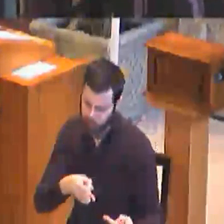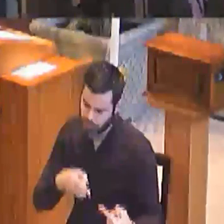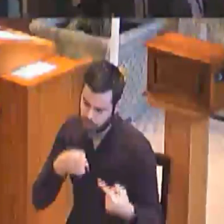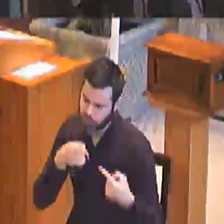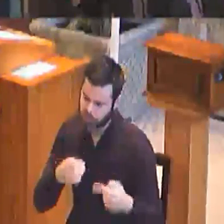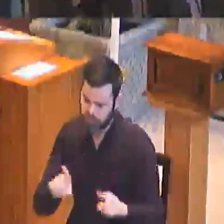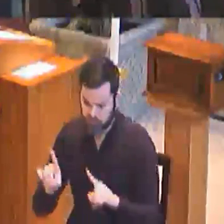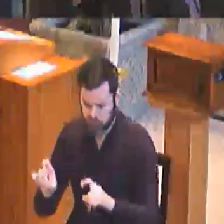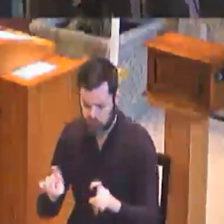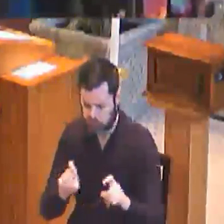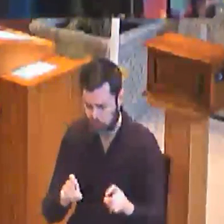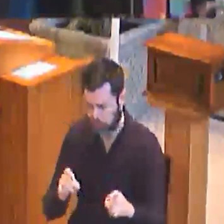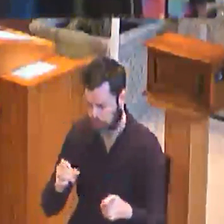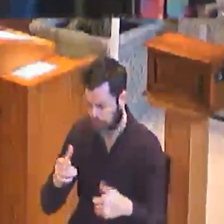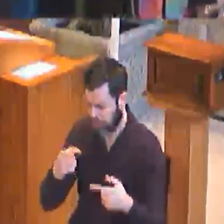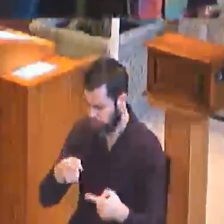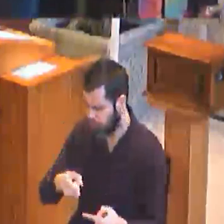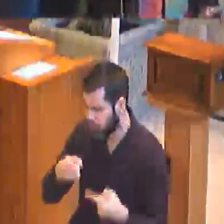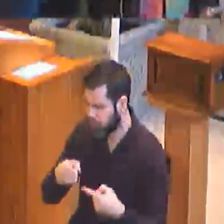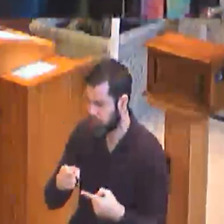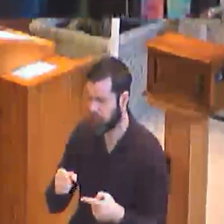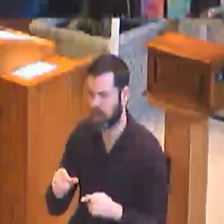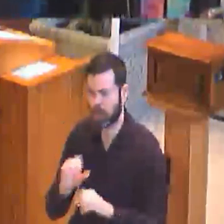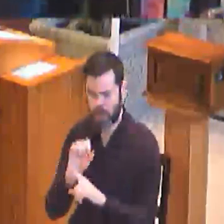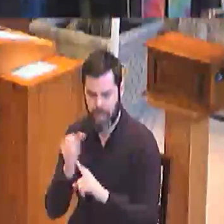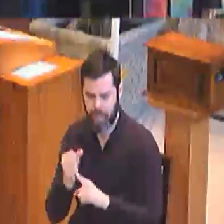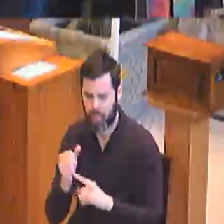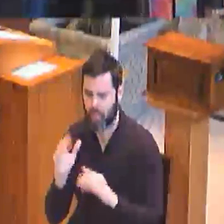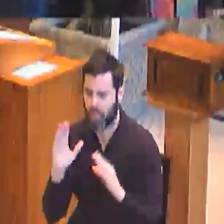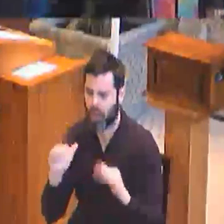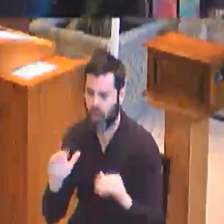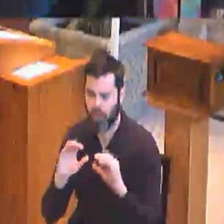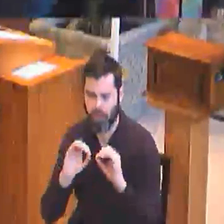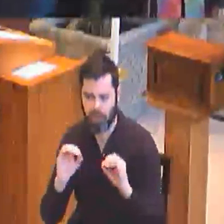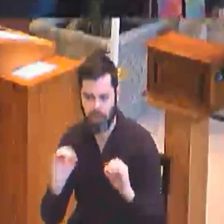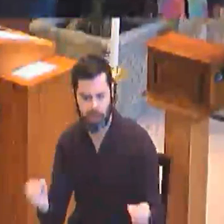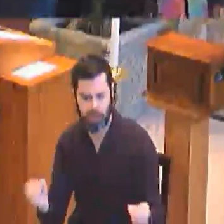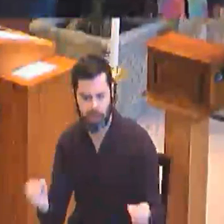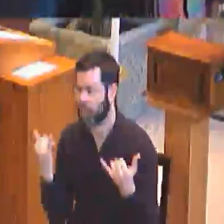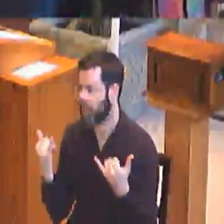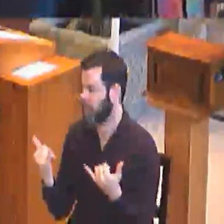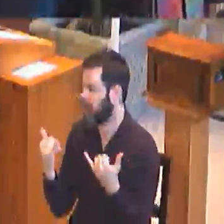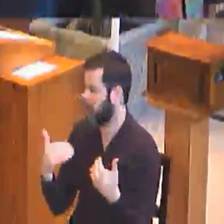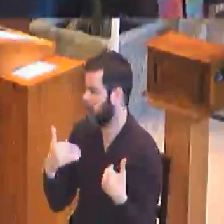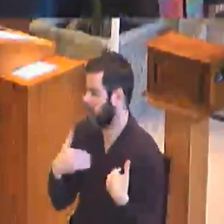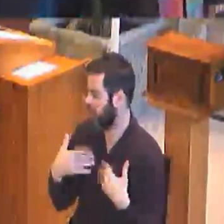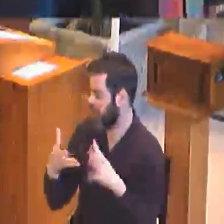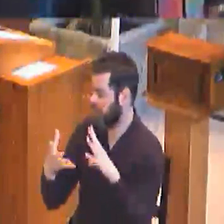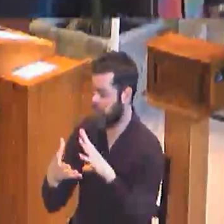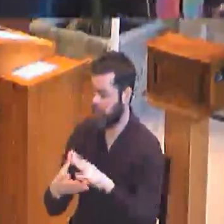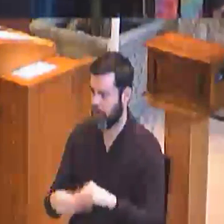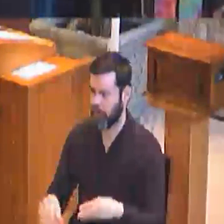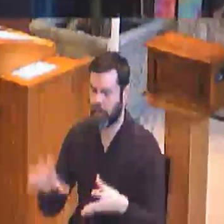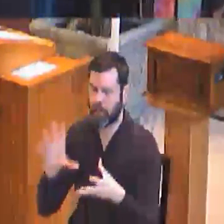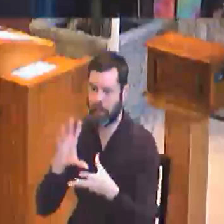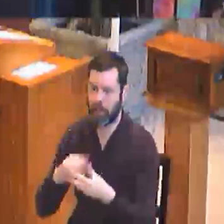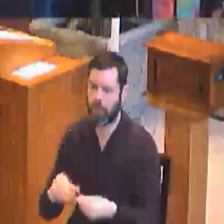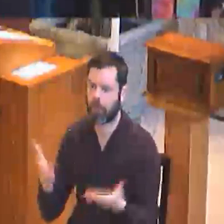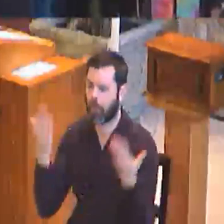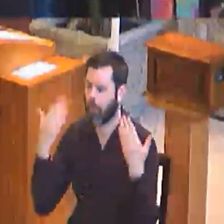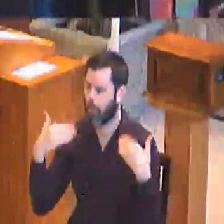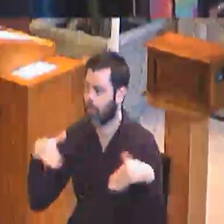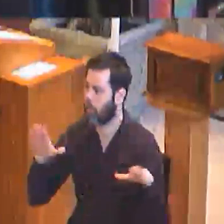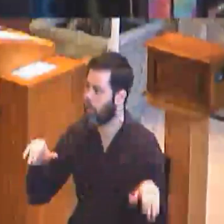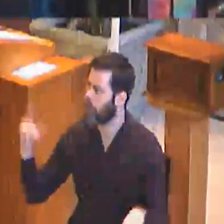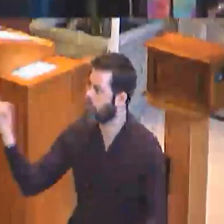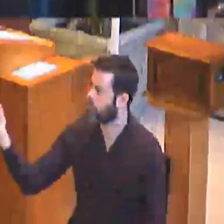in a hopeless situation, hopeless situation. Now you have a story. The angels can sing. Angels can